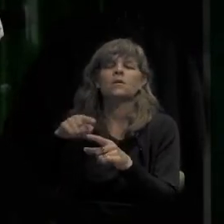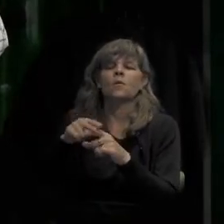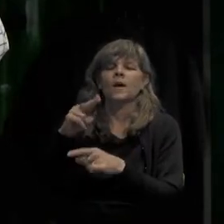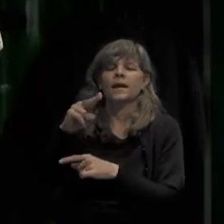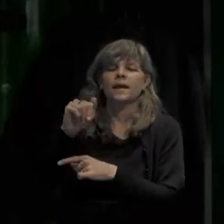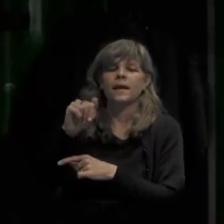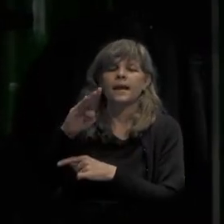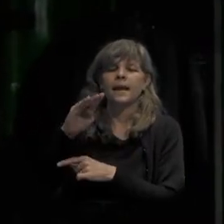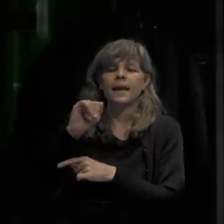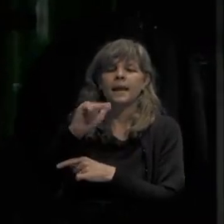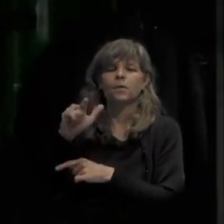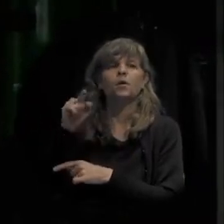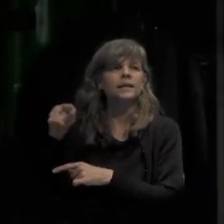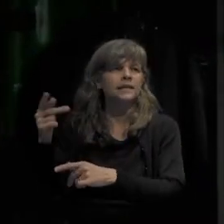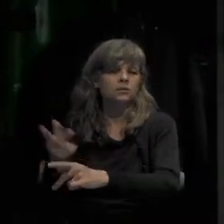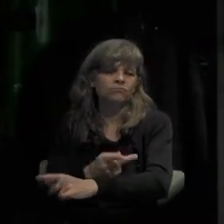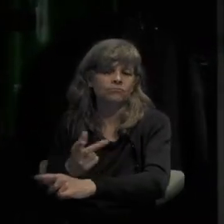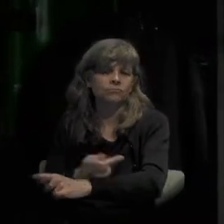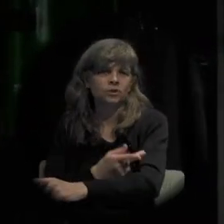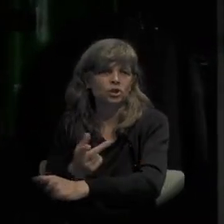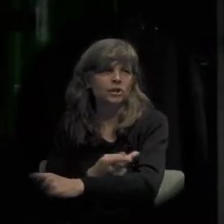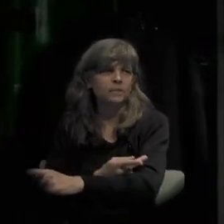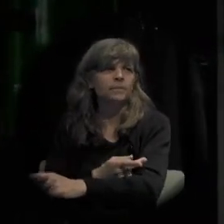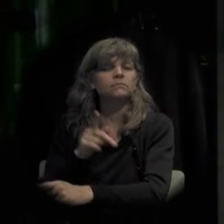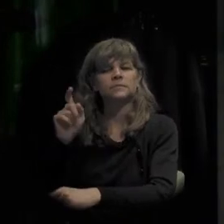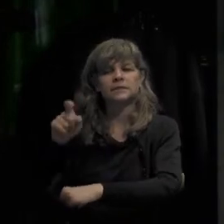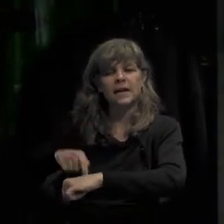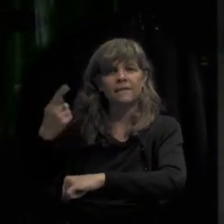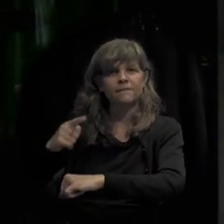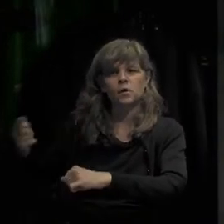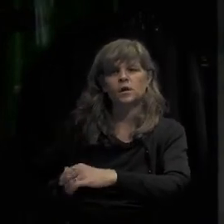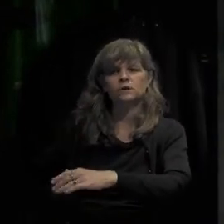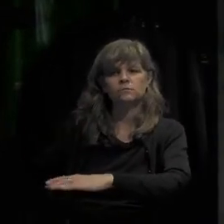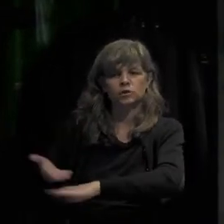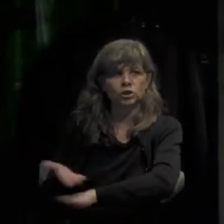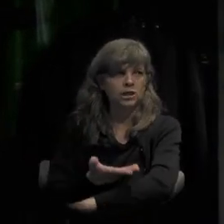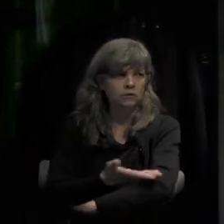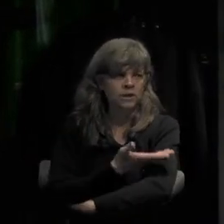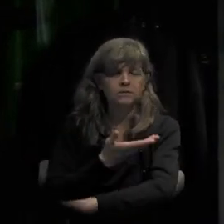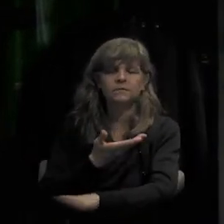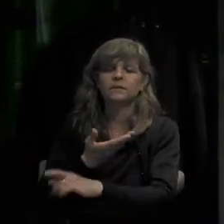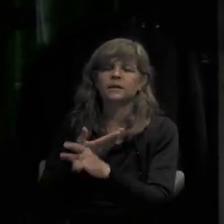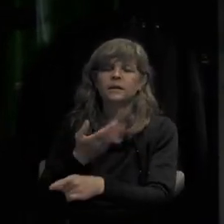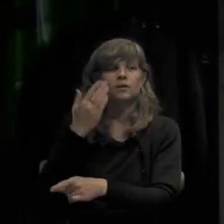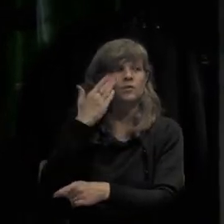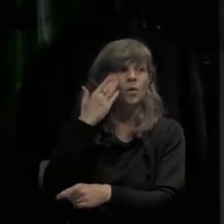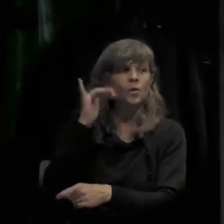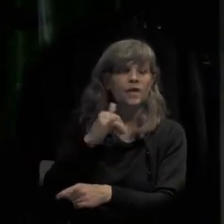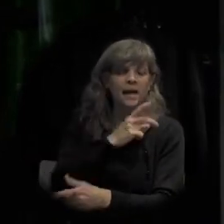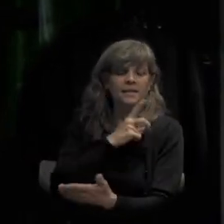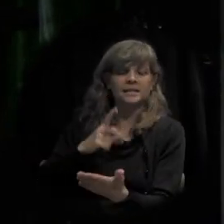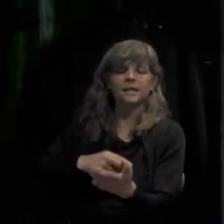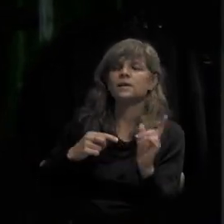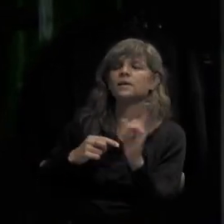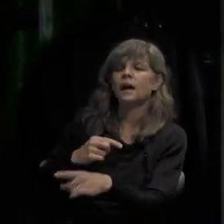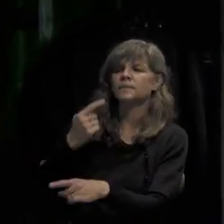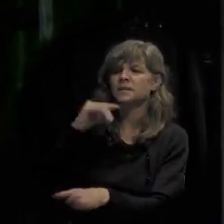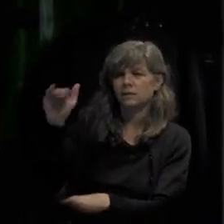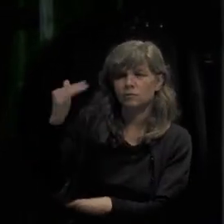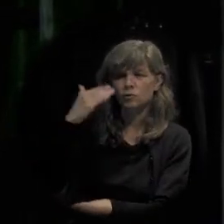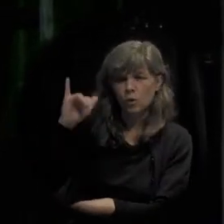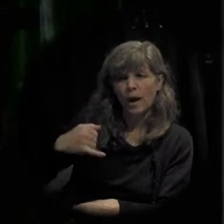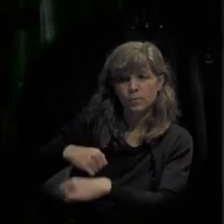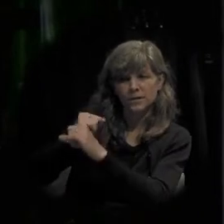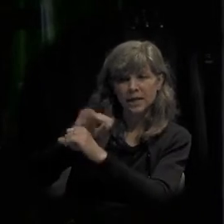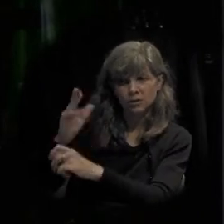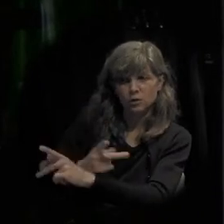the benefits of all of his work, David says, hey, you know what? I've played a big role in your success. Would you like to